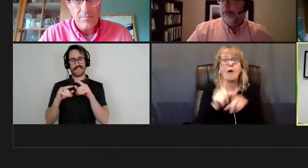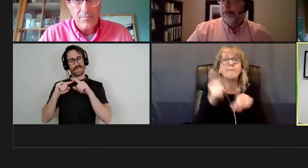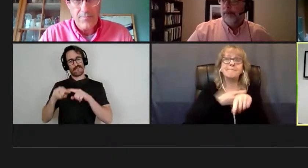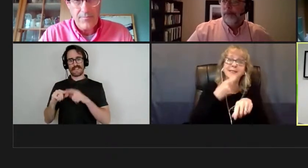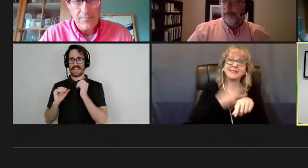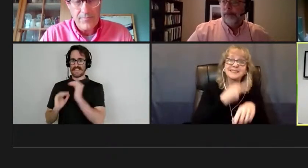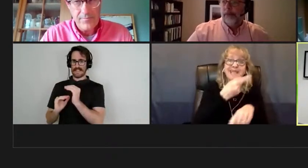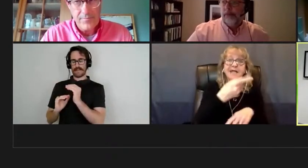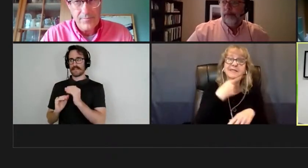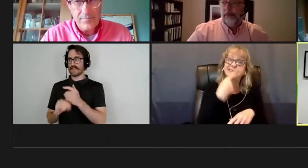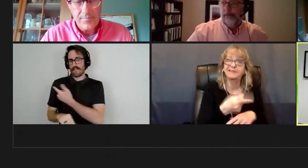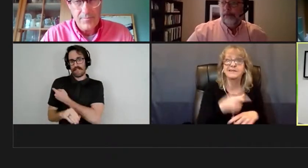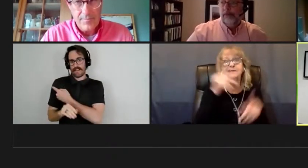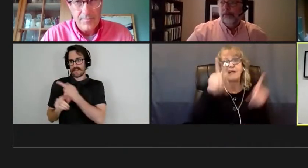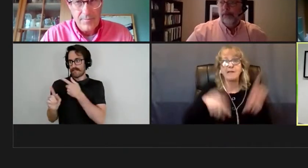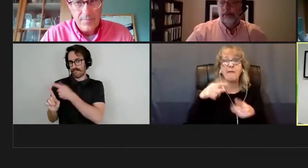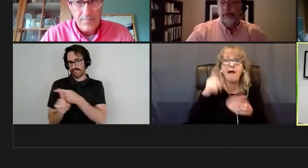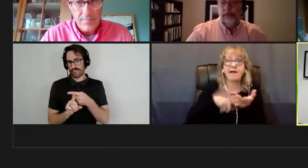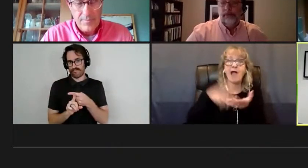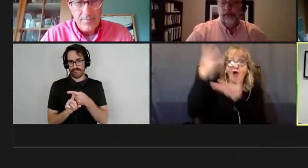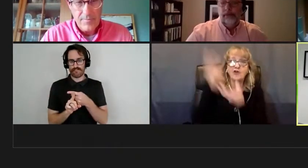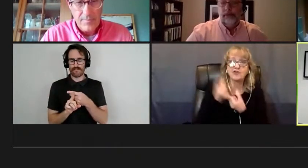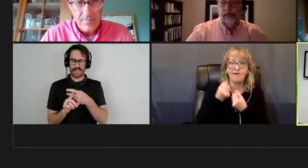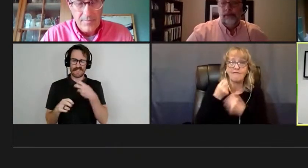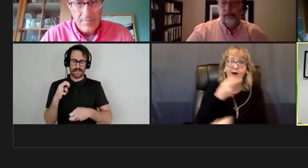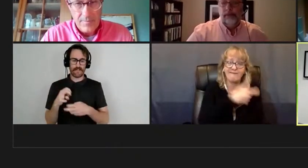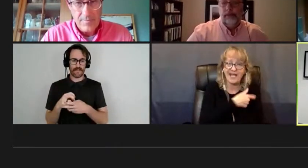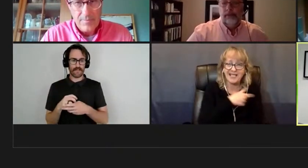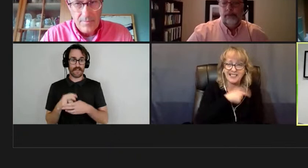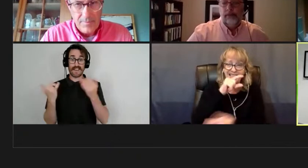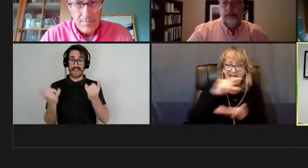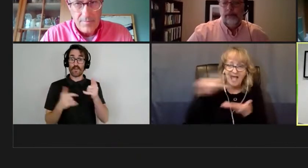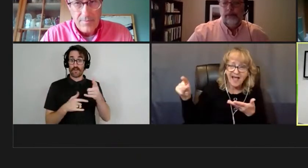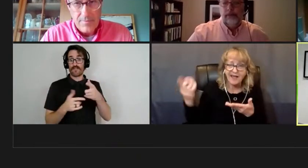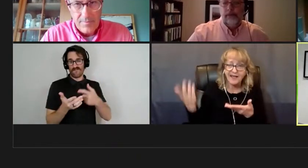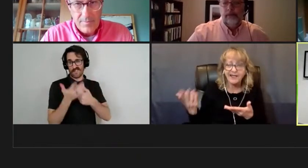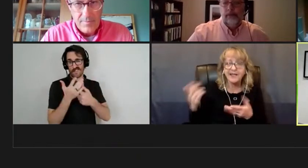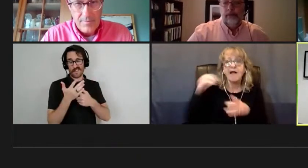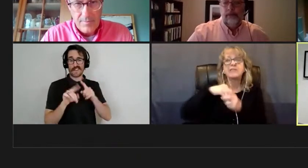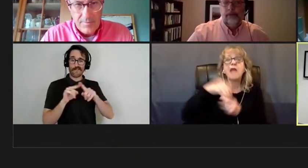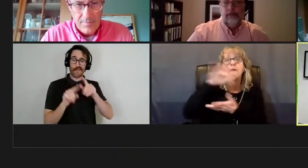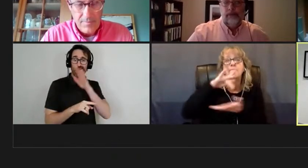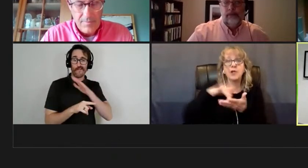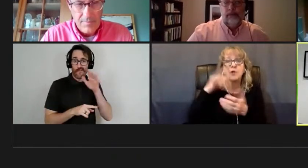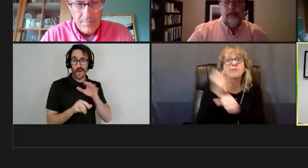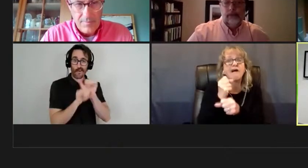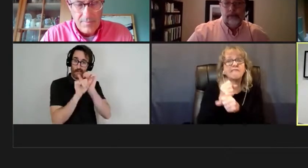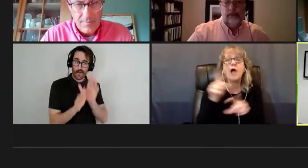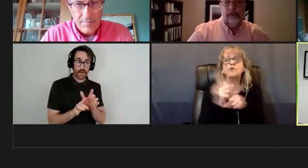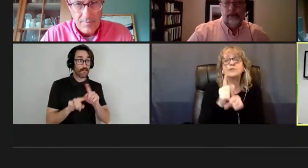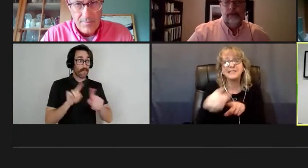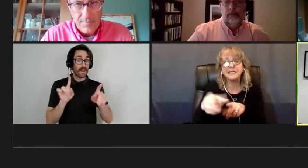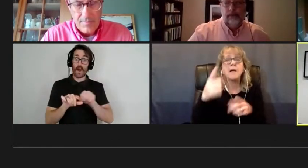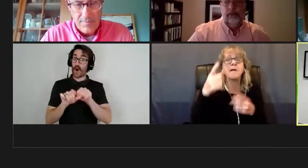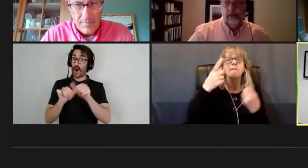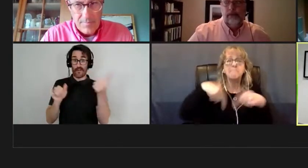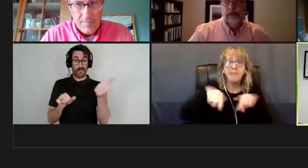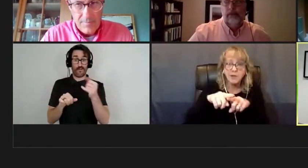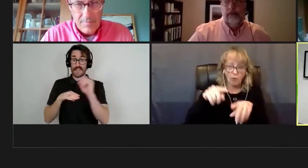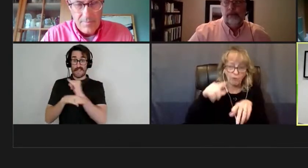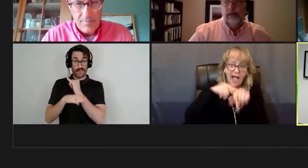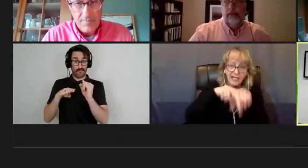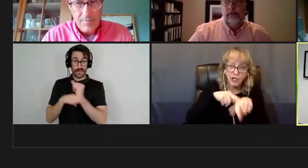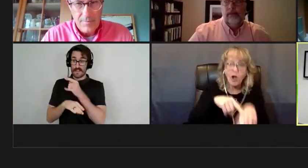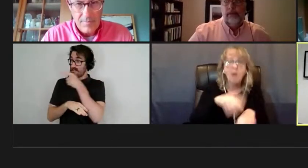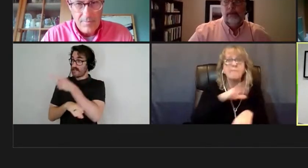workplace inoculation strategy. You're talking about farm workers, but there are other big industries too that strategy could be very